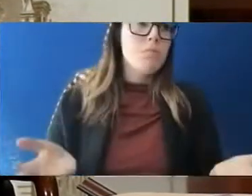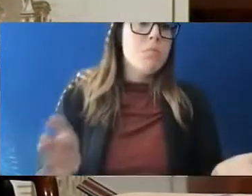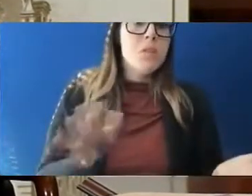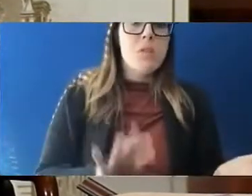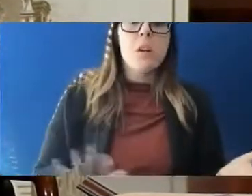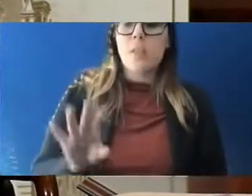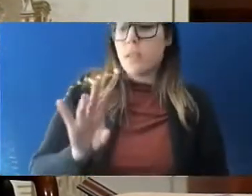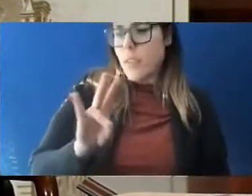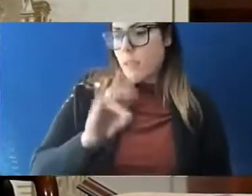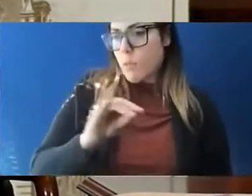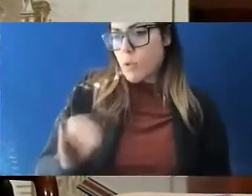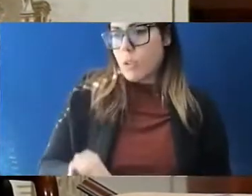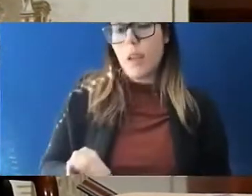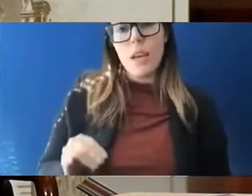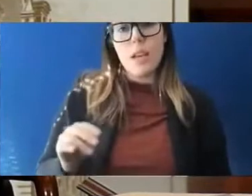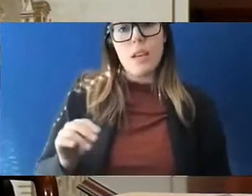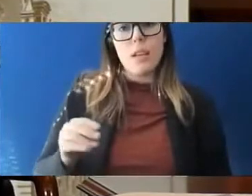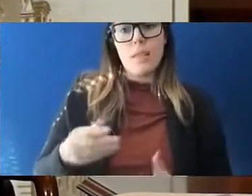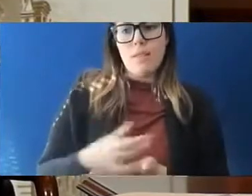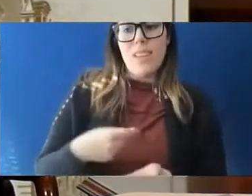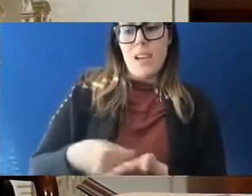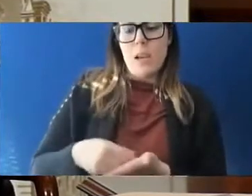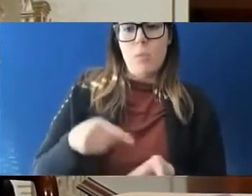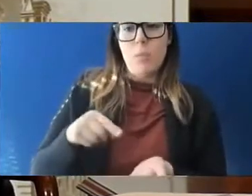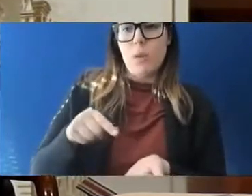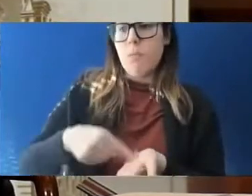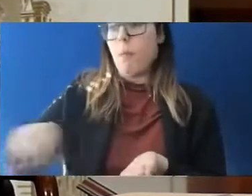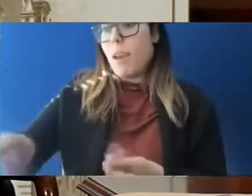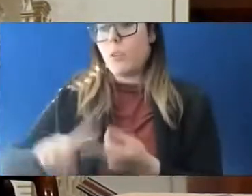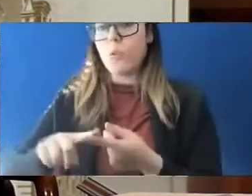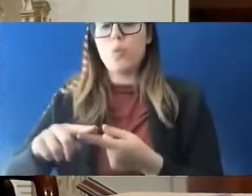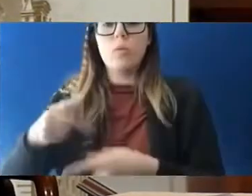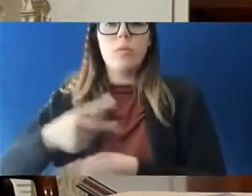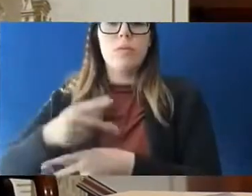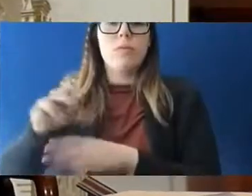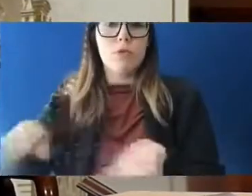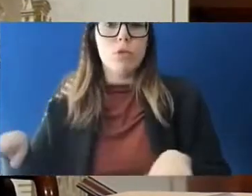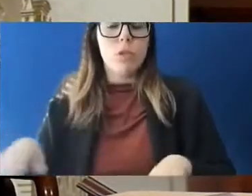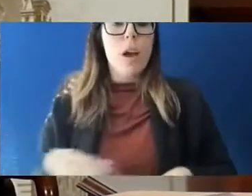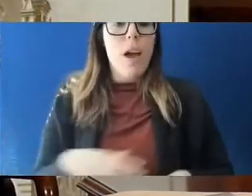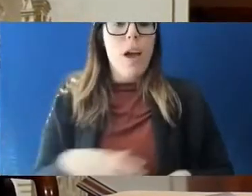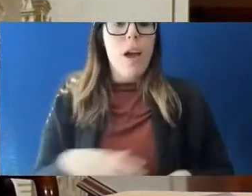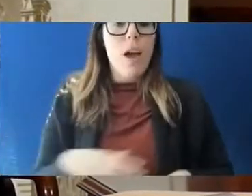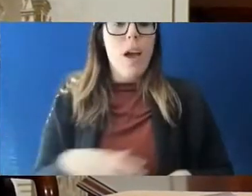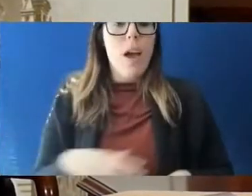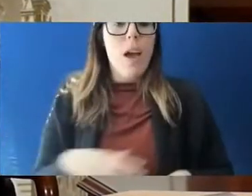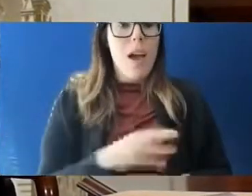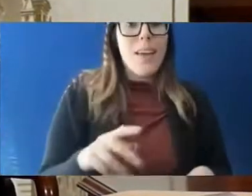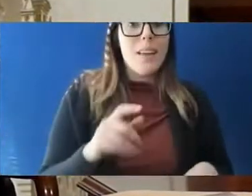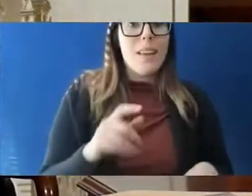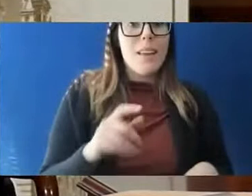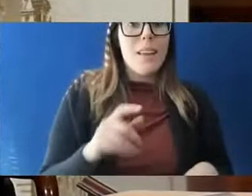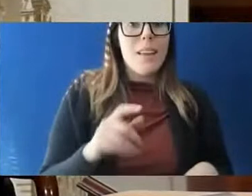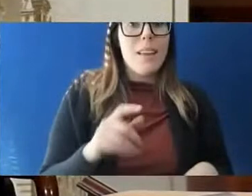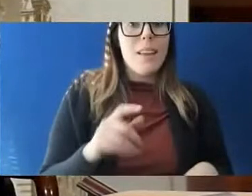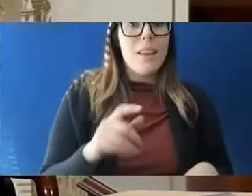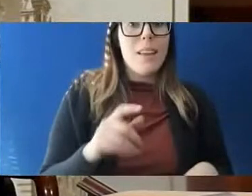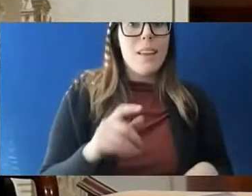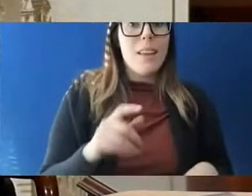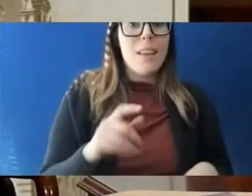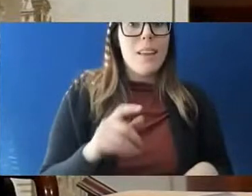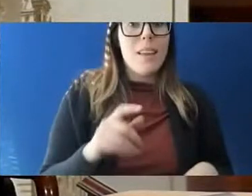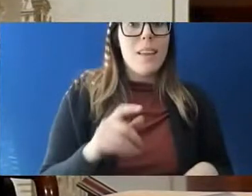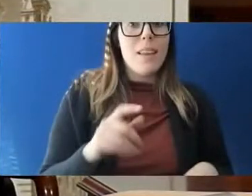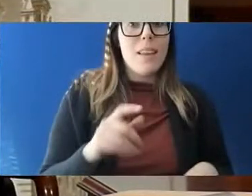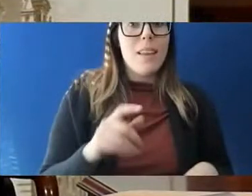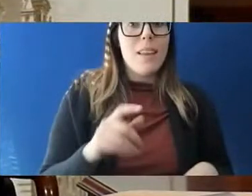7% of their income. It would provide 2 years of universal early childhood education, which is not